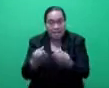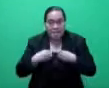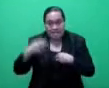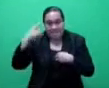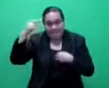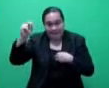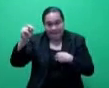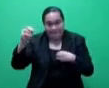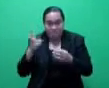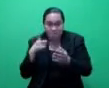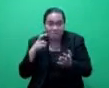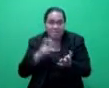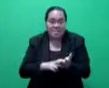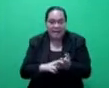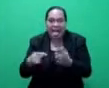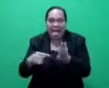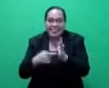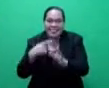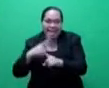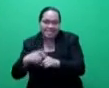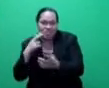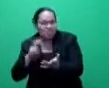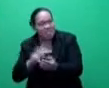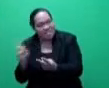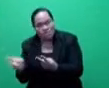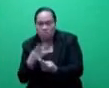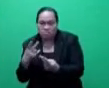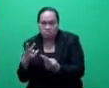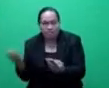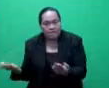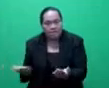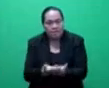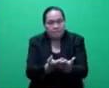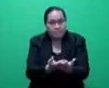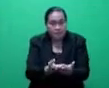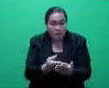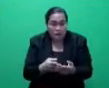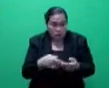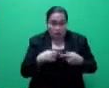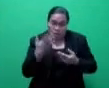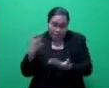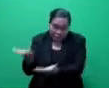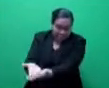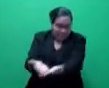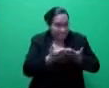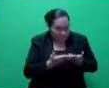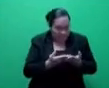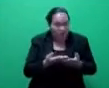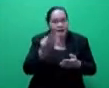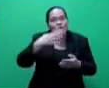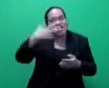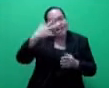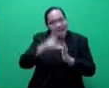tax registration. Number 2, business license are now issued within 48 hours, or advice will